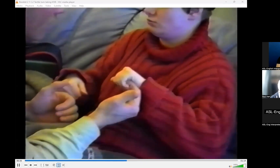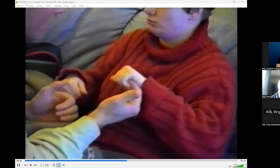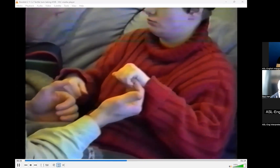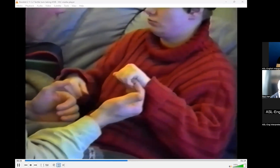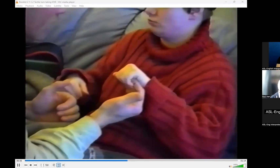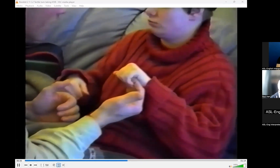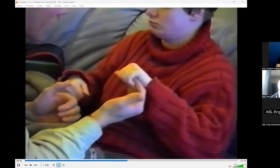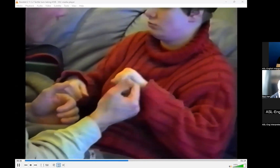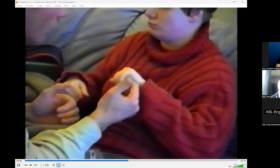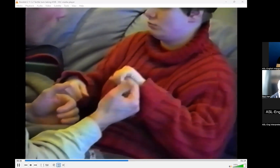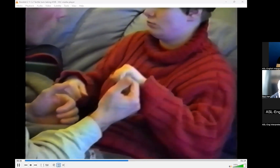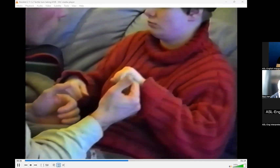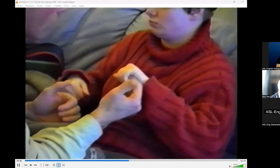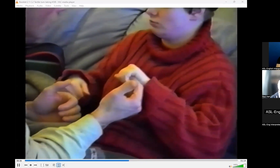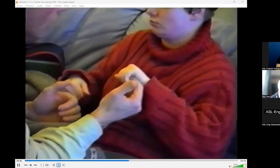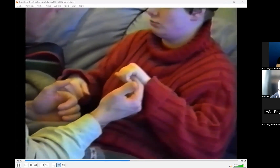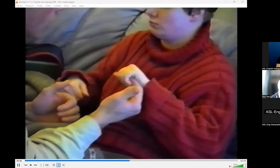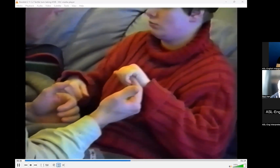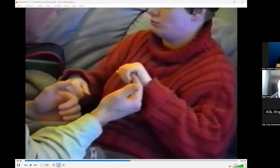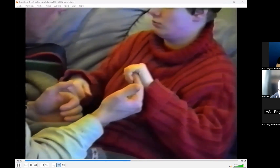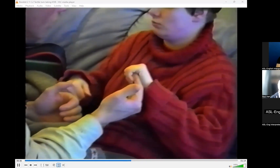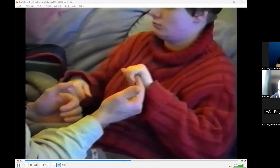Og den der litt vanskelig. Ja.